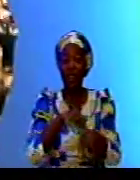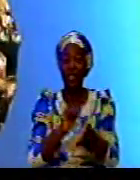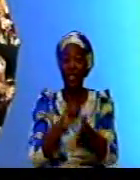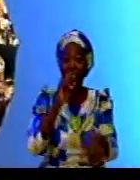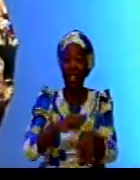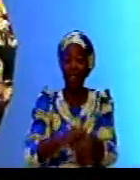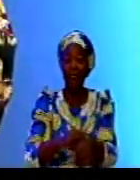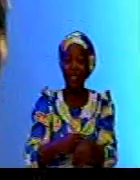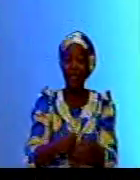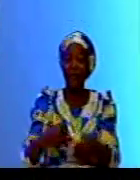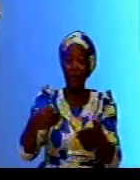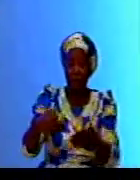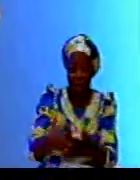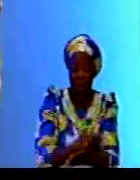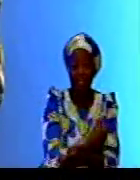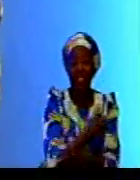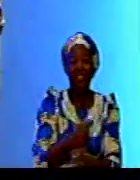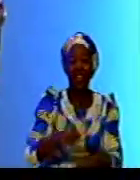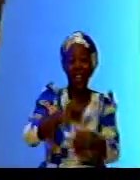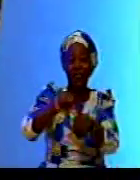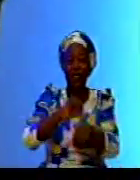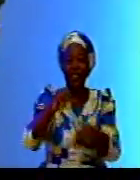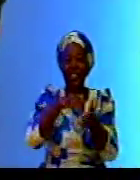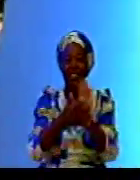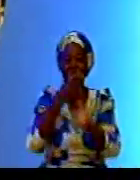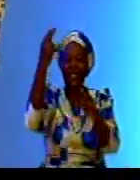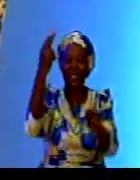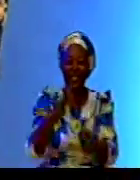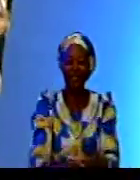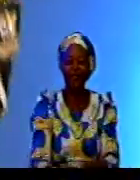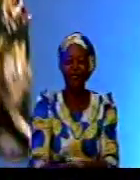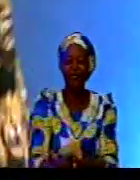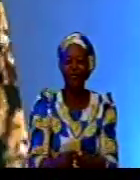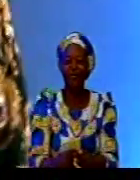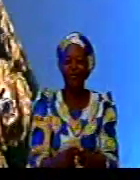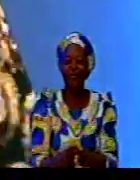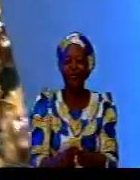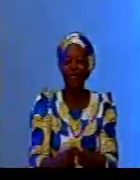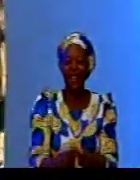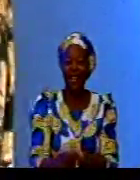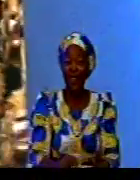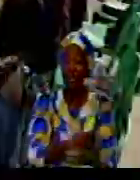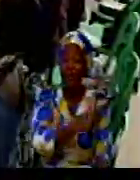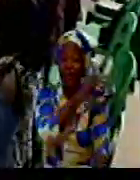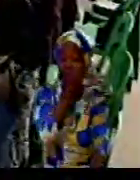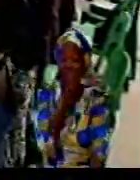And for me, when I come to you at that time, fresh anointing.